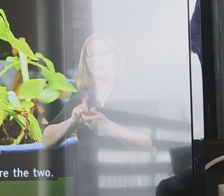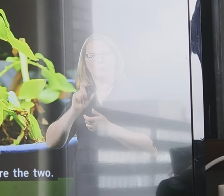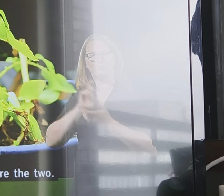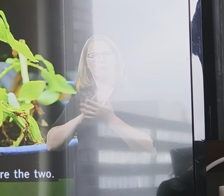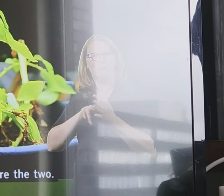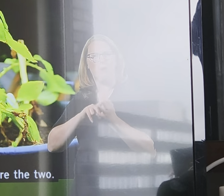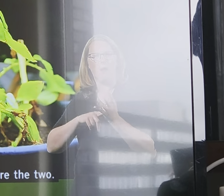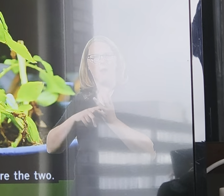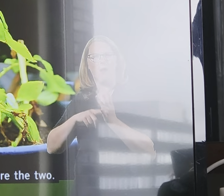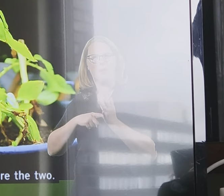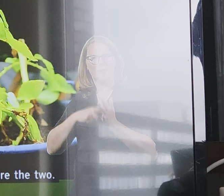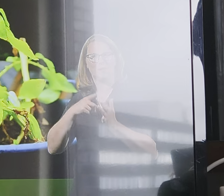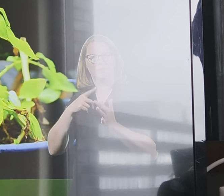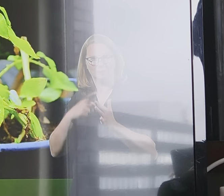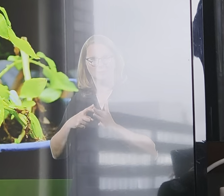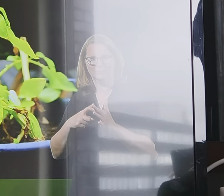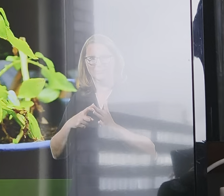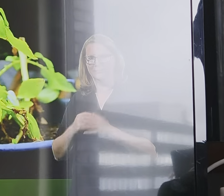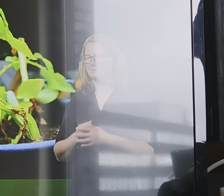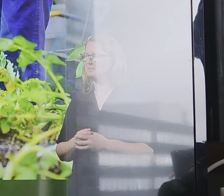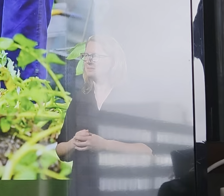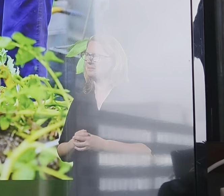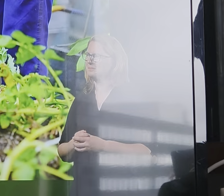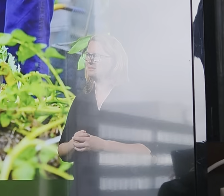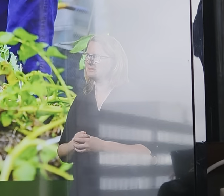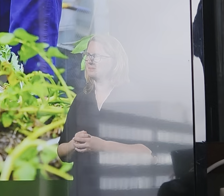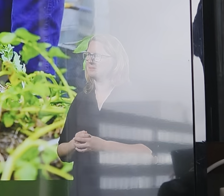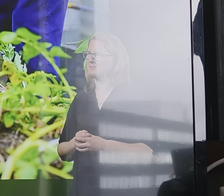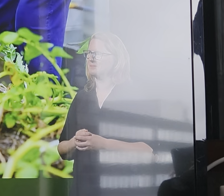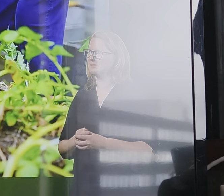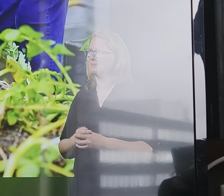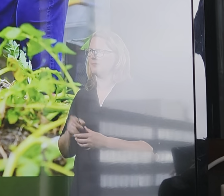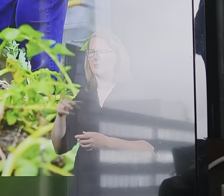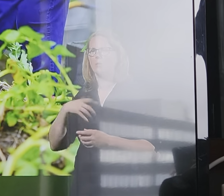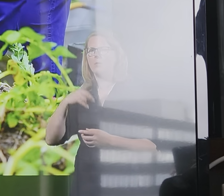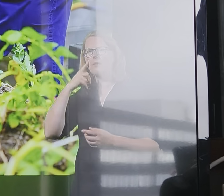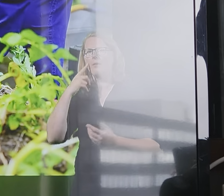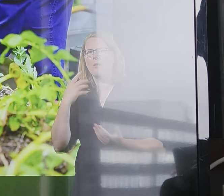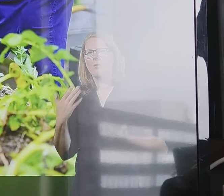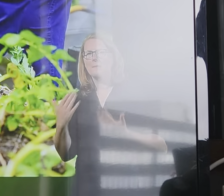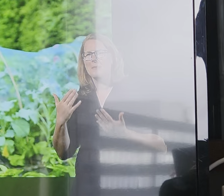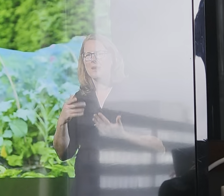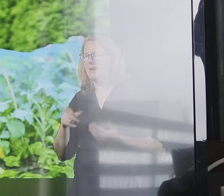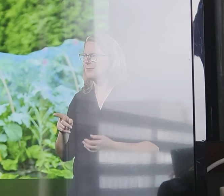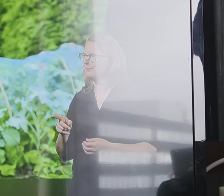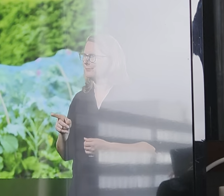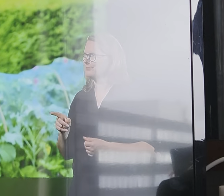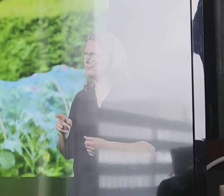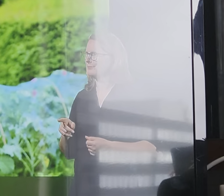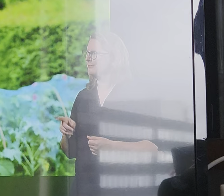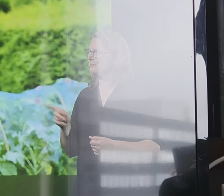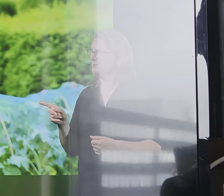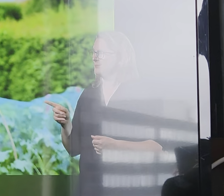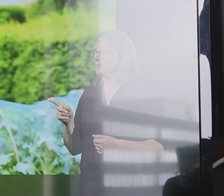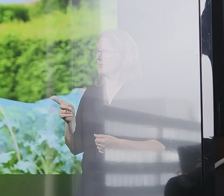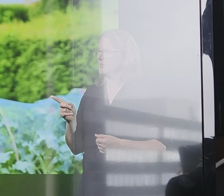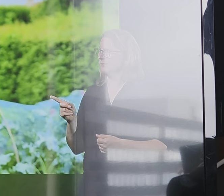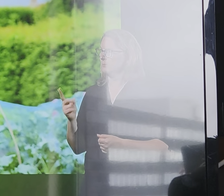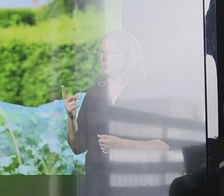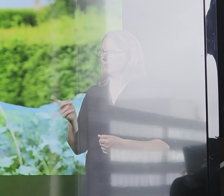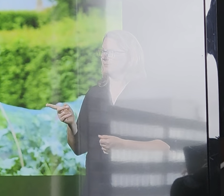pot. So I want to compare the two. Oh, there's one straight away. So I put my hand in. There you go. The thing